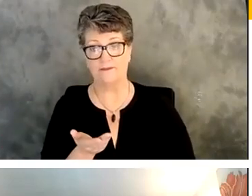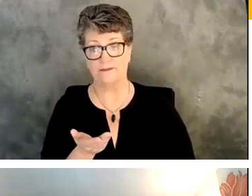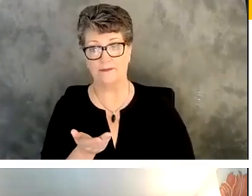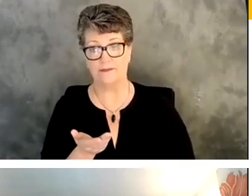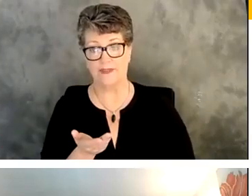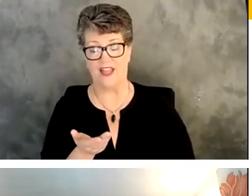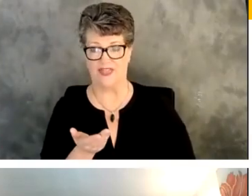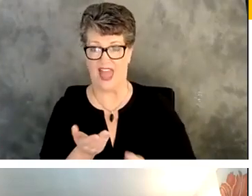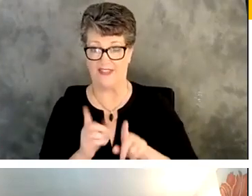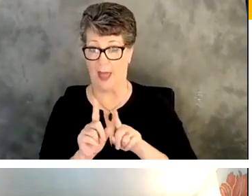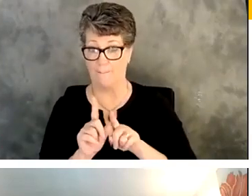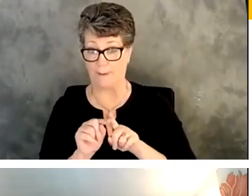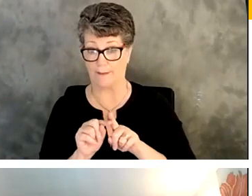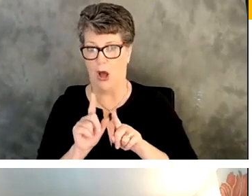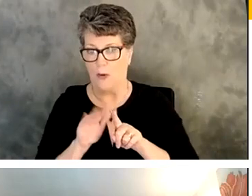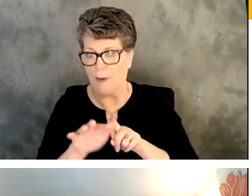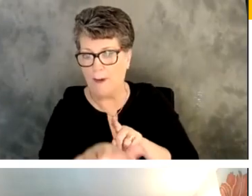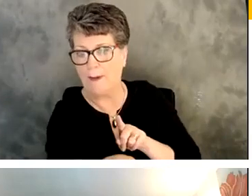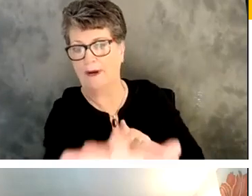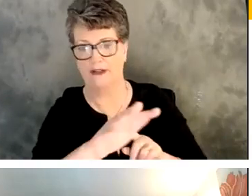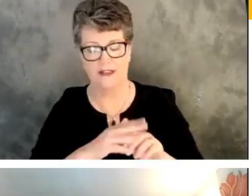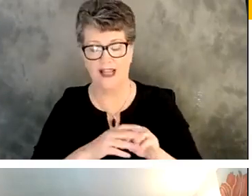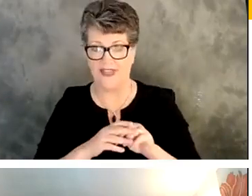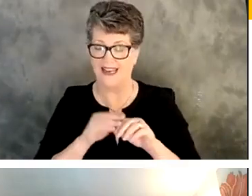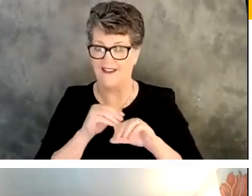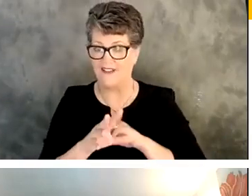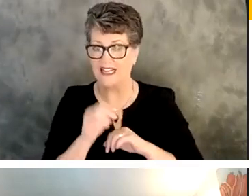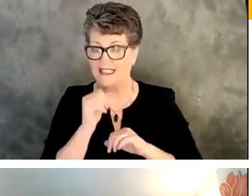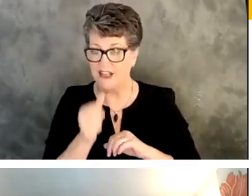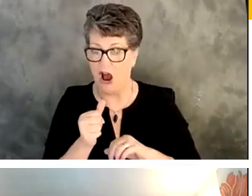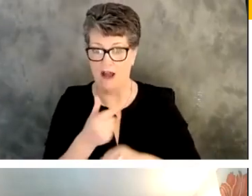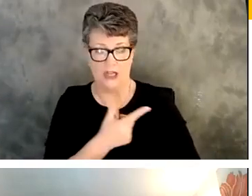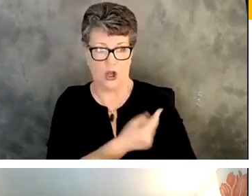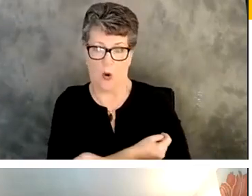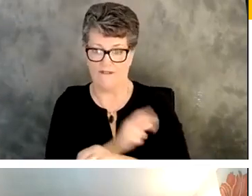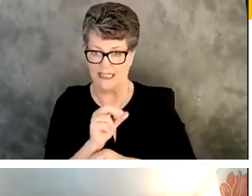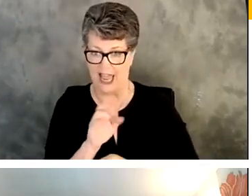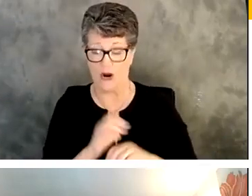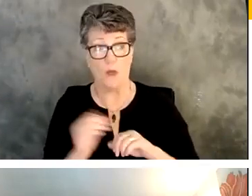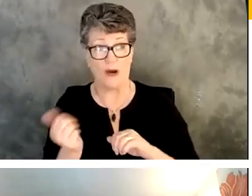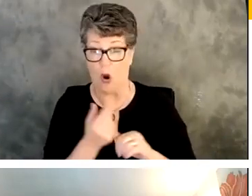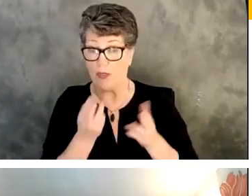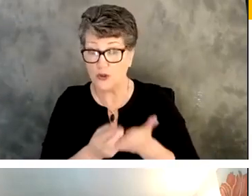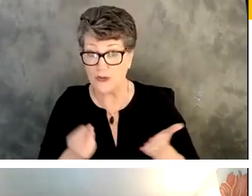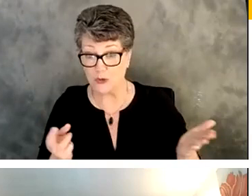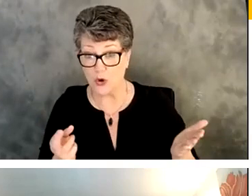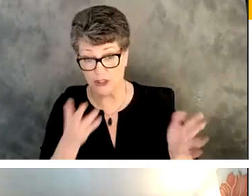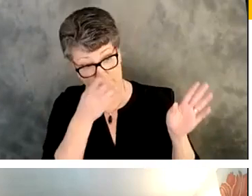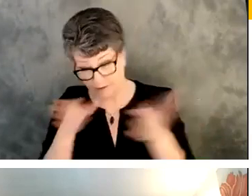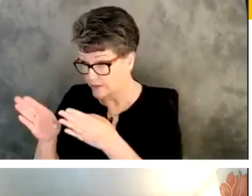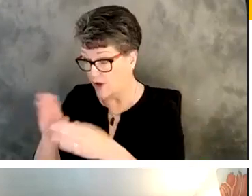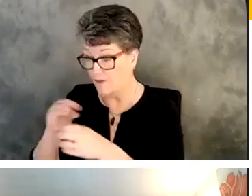that domino effect affects non-COVID care. So when all of the resources are being pulled to treat